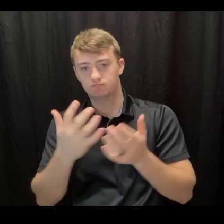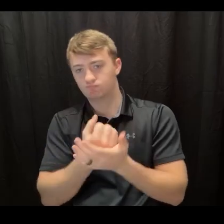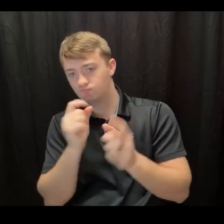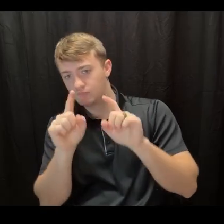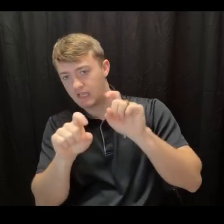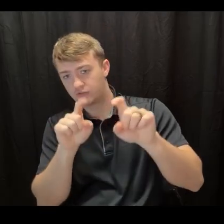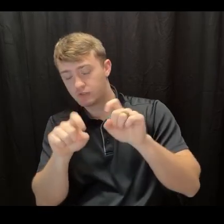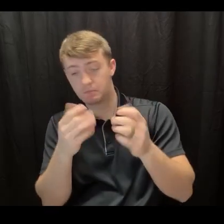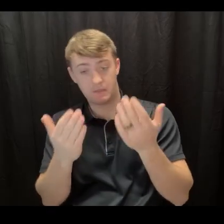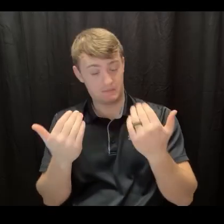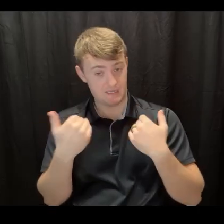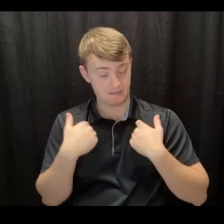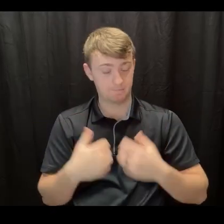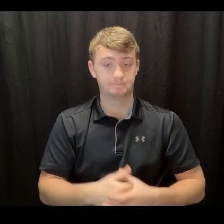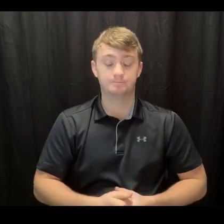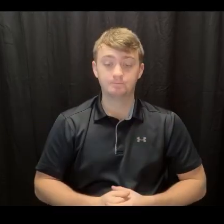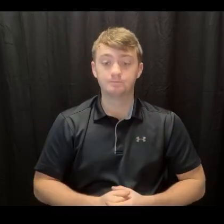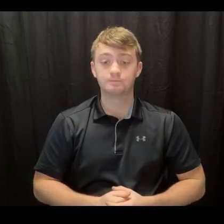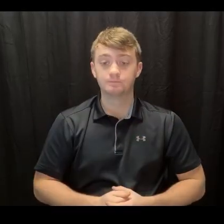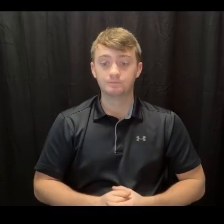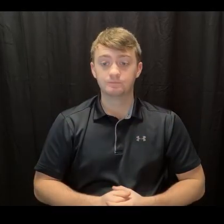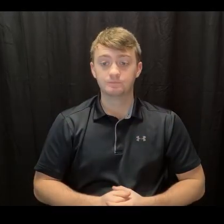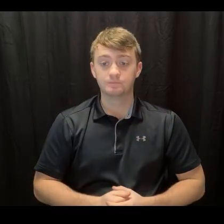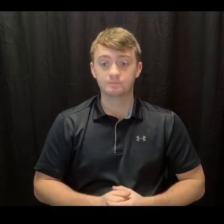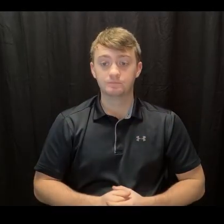to ask questions that you might have.